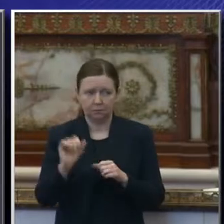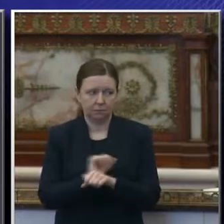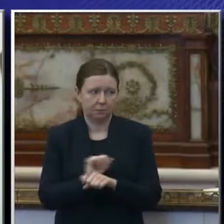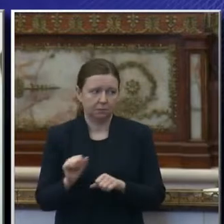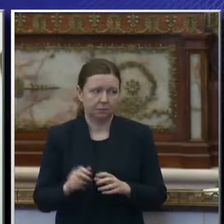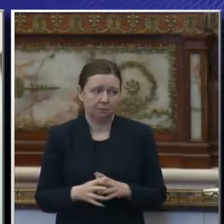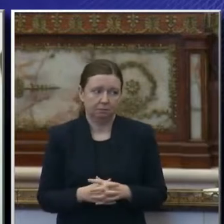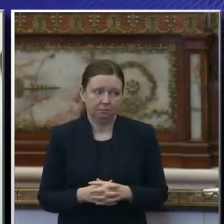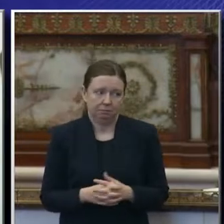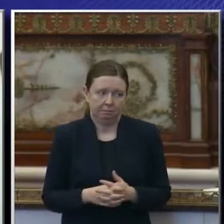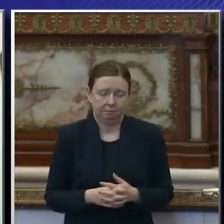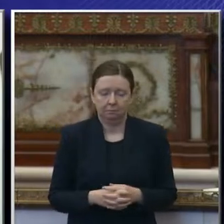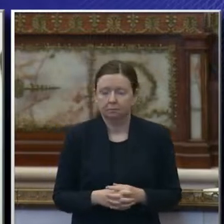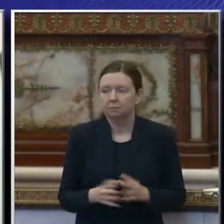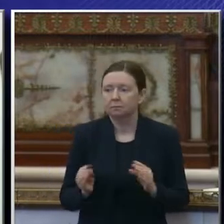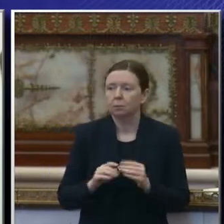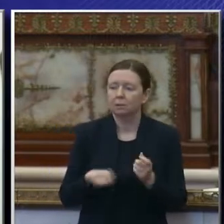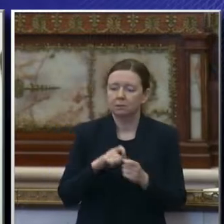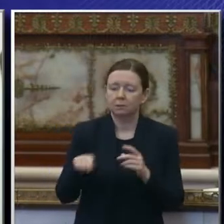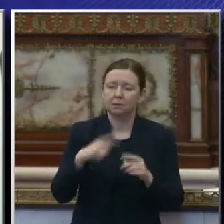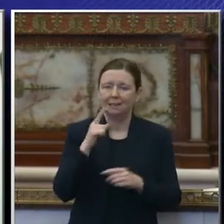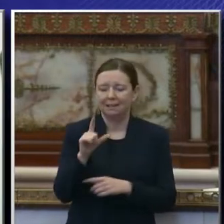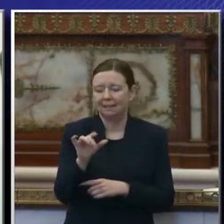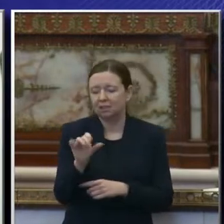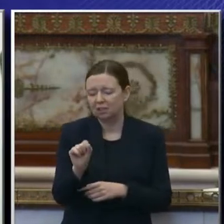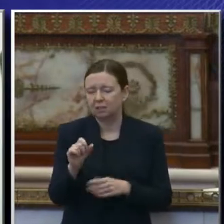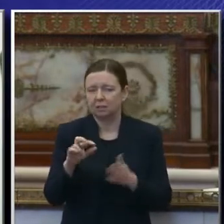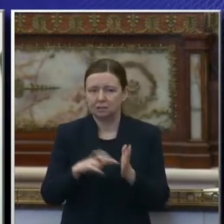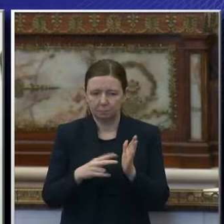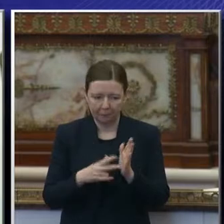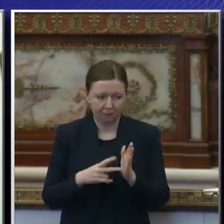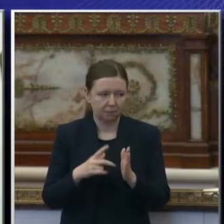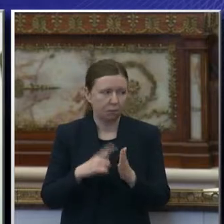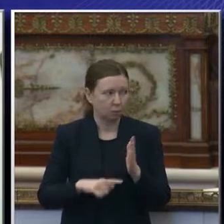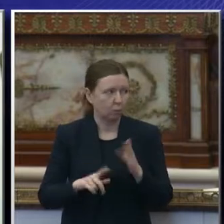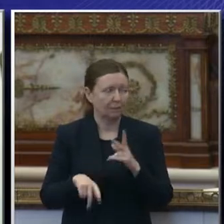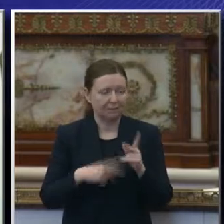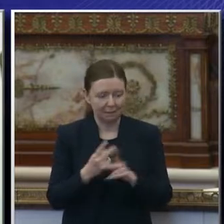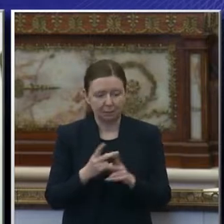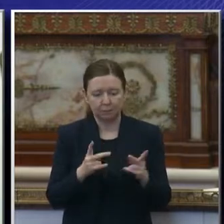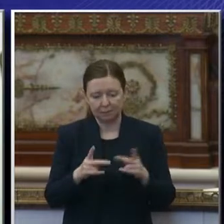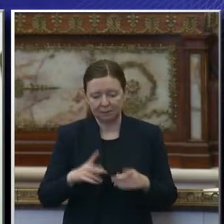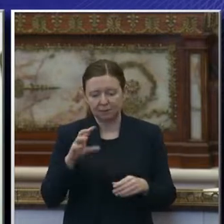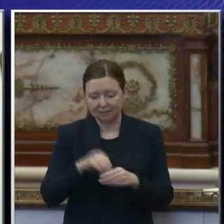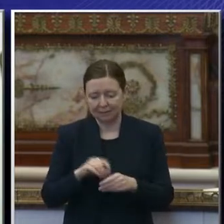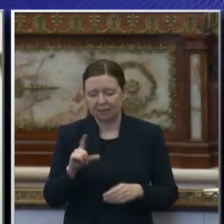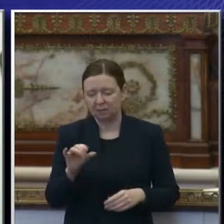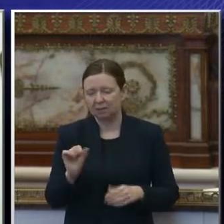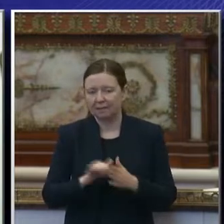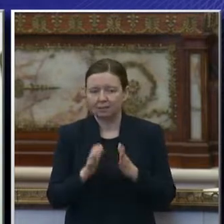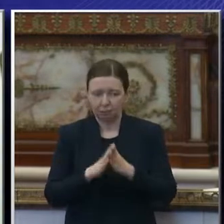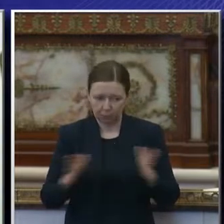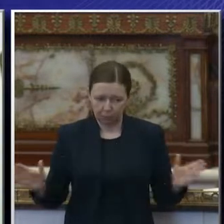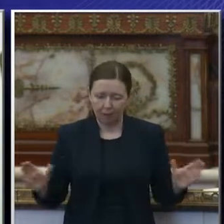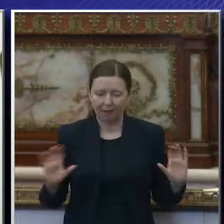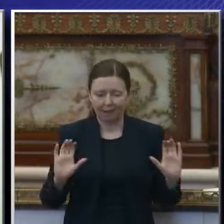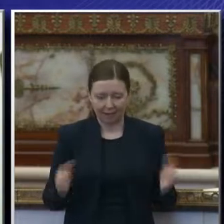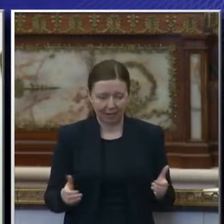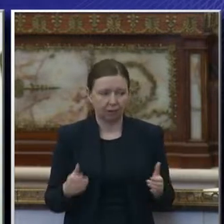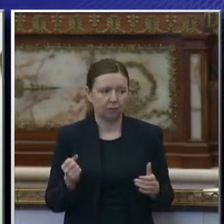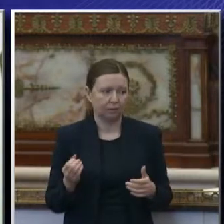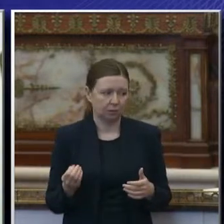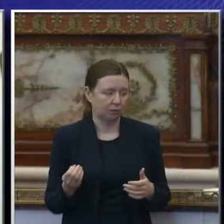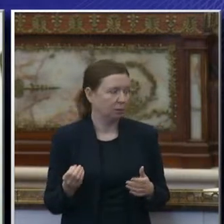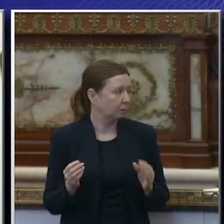The types of, and more specifically, when you said logistics, what are the type of positions within logistics? I mean, that's a very broad category. If you can provide a